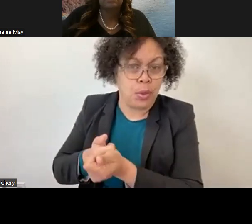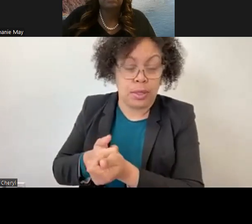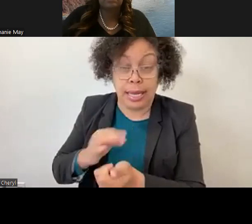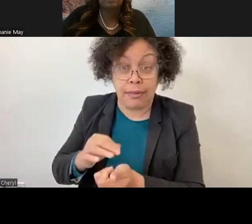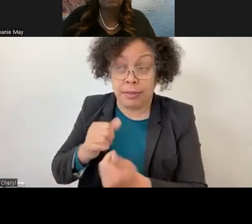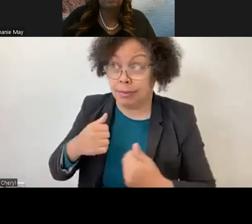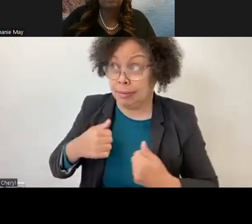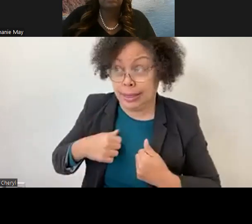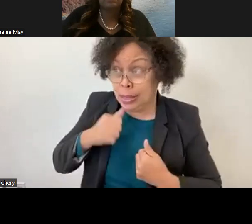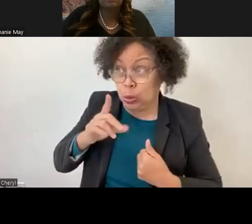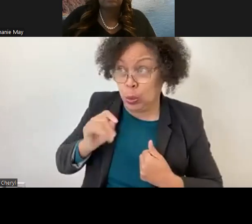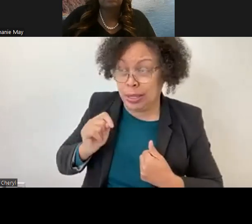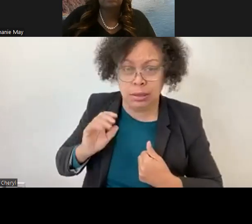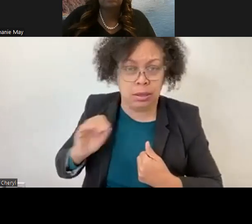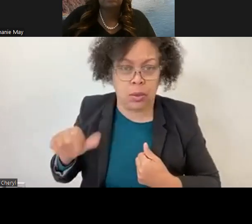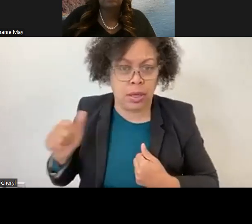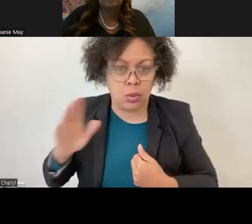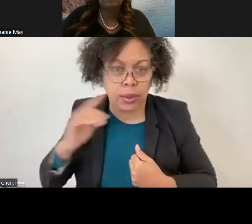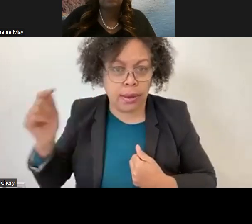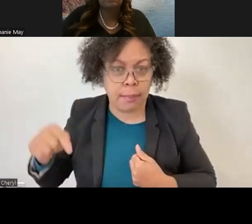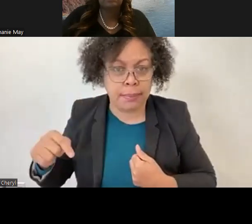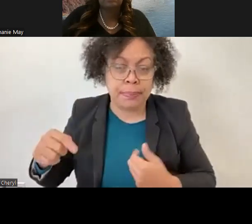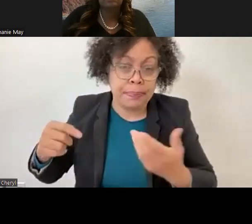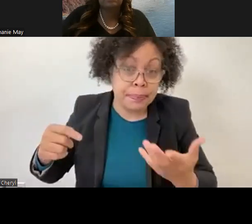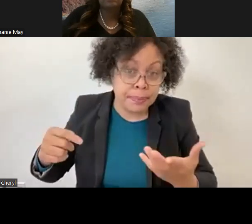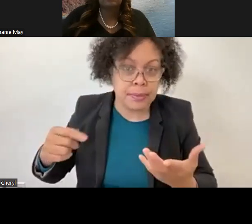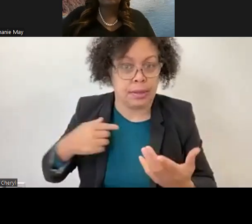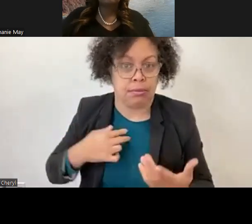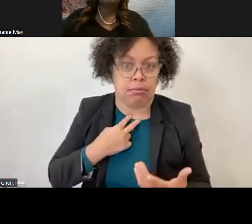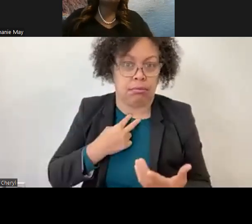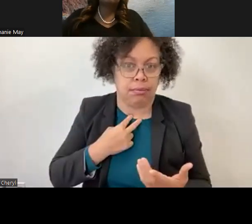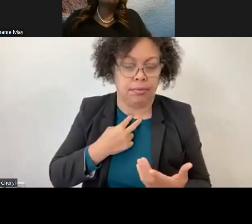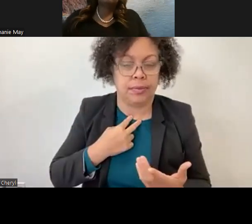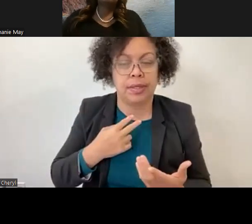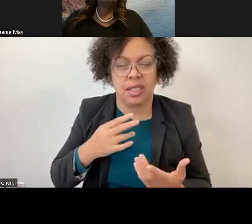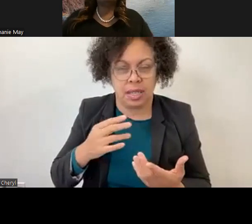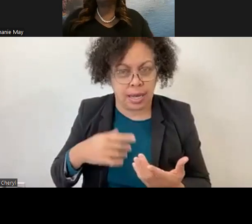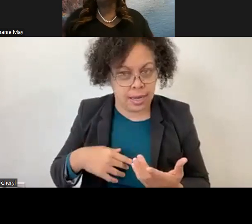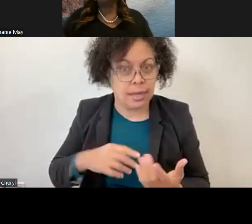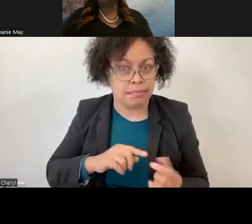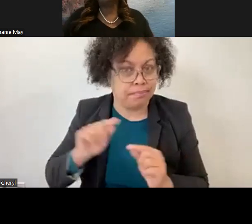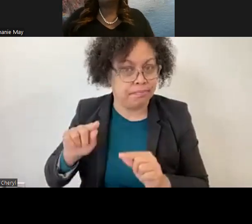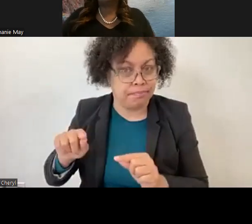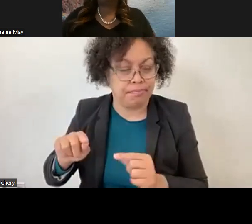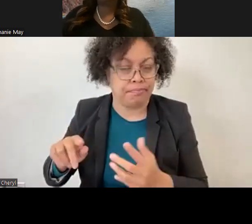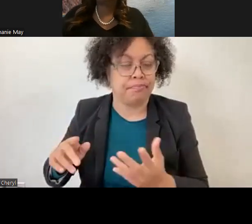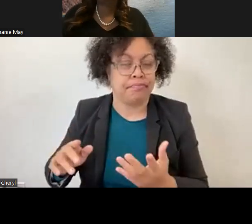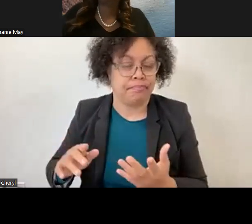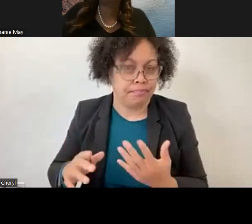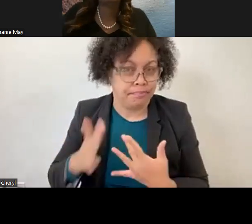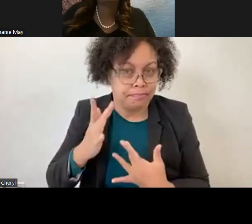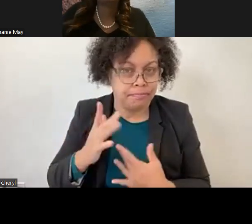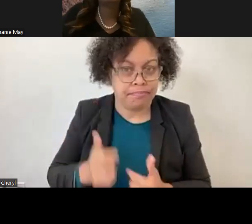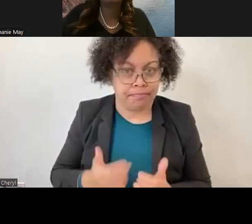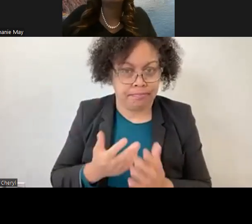going to happen. And so these are things that, stories that I heard over and over.